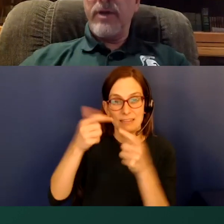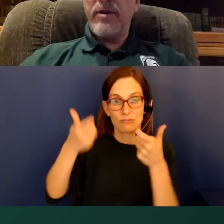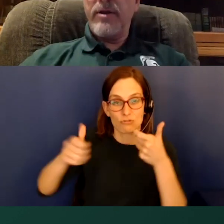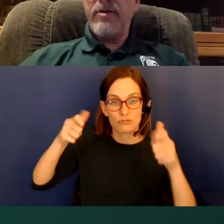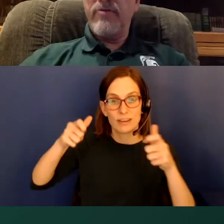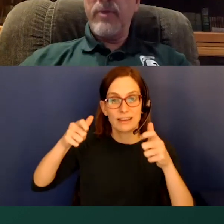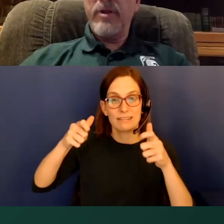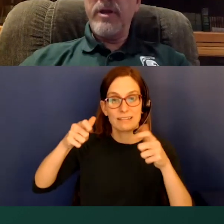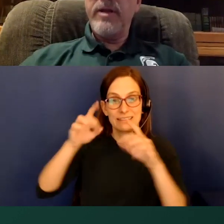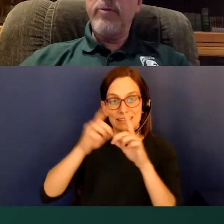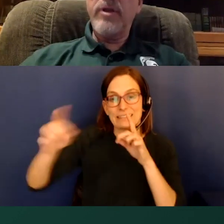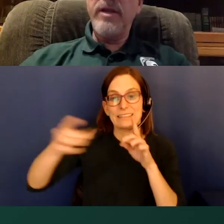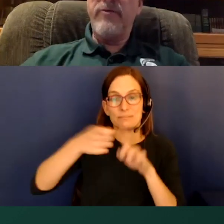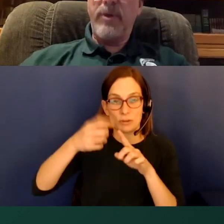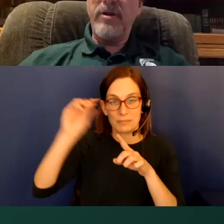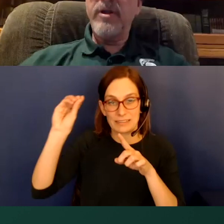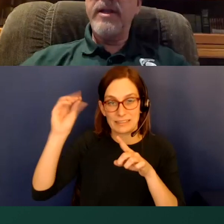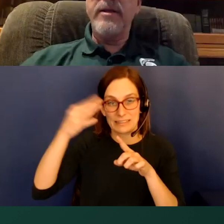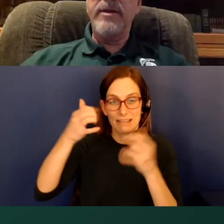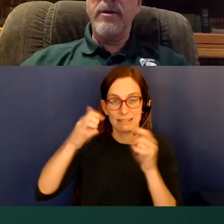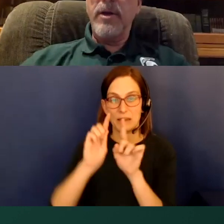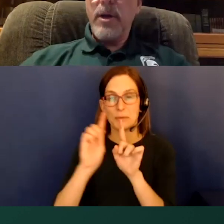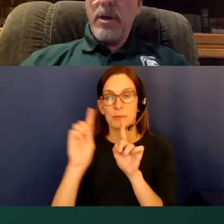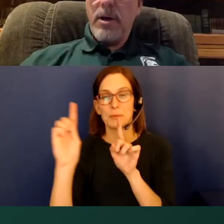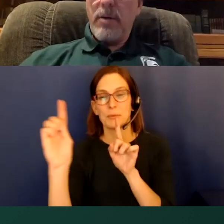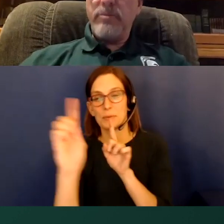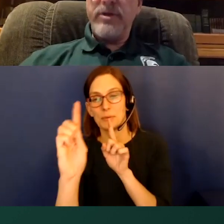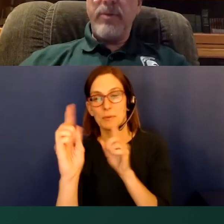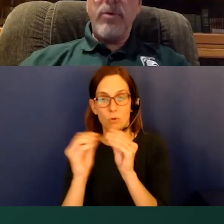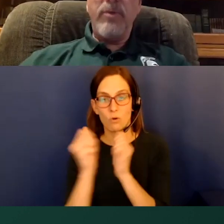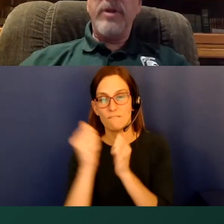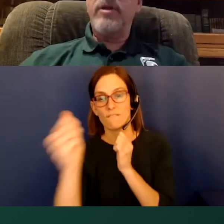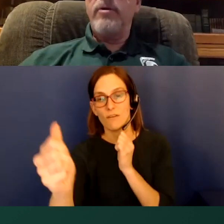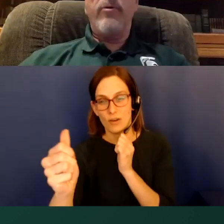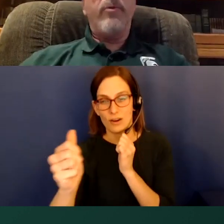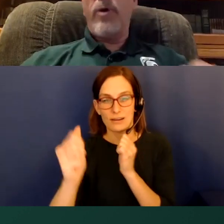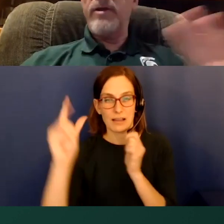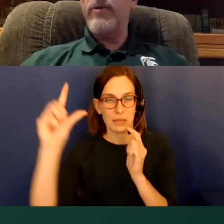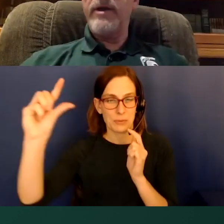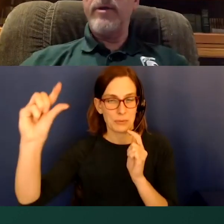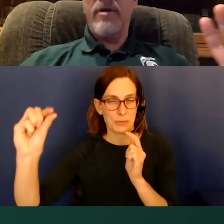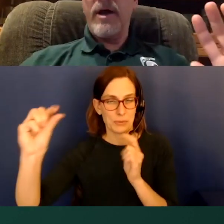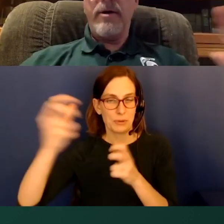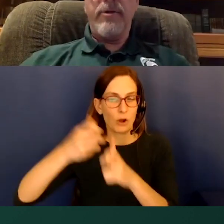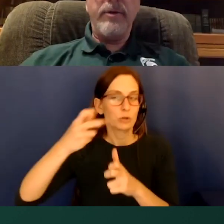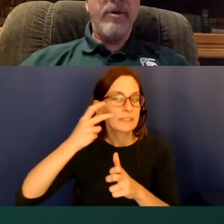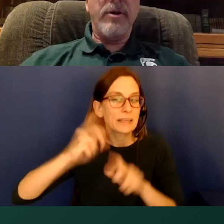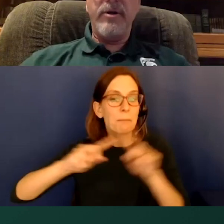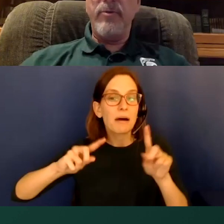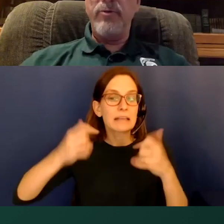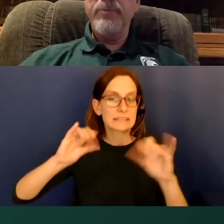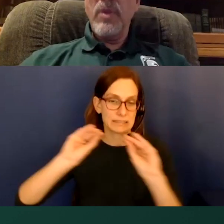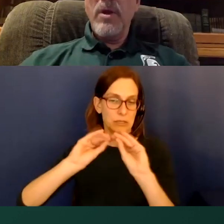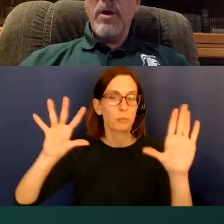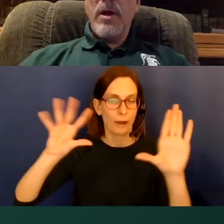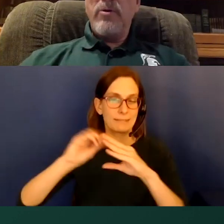its greatest distance from the sun, and it's receding from us. It's getting a little dimmer, but it's still the brightest thing in the sky other than the sun and the